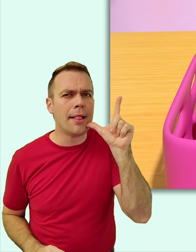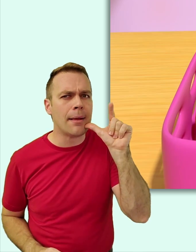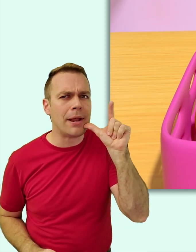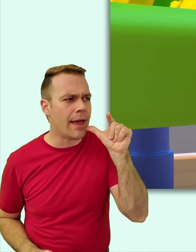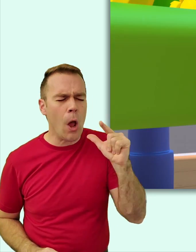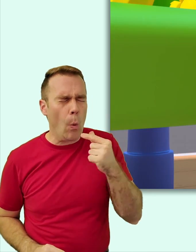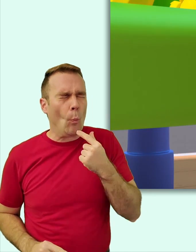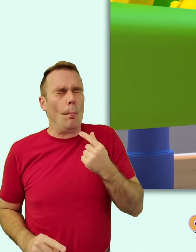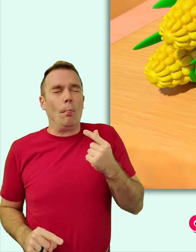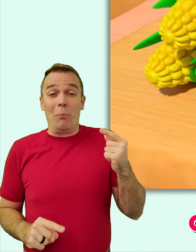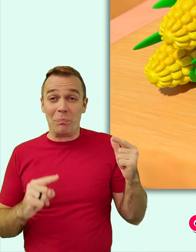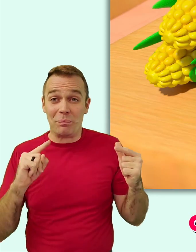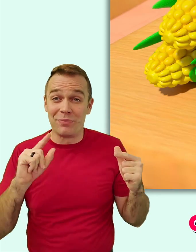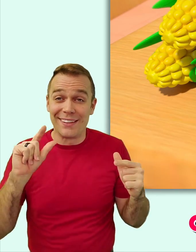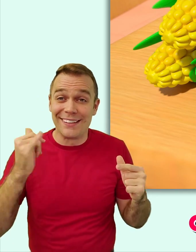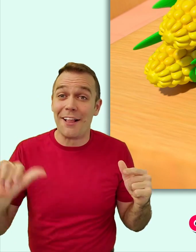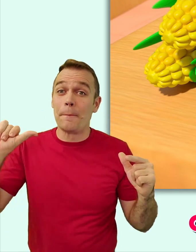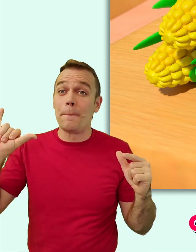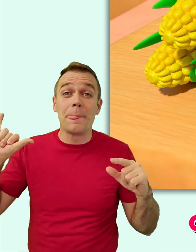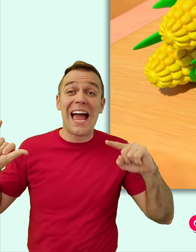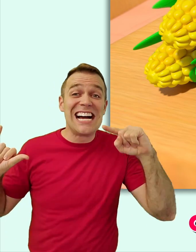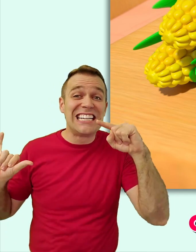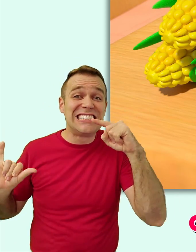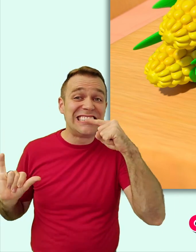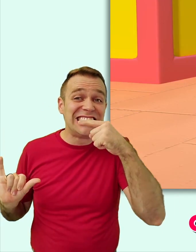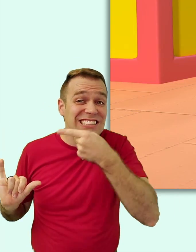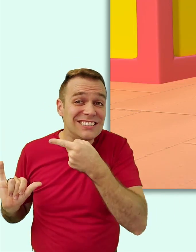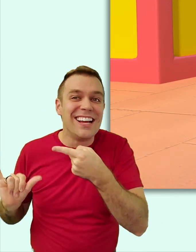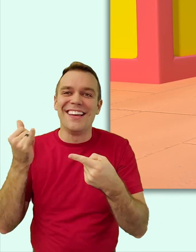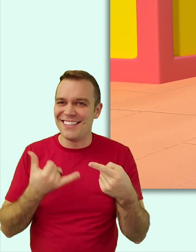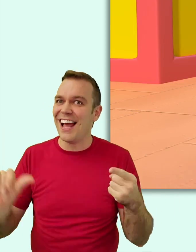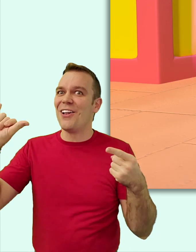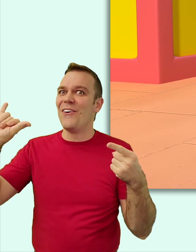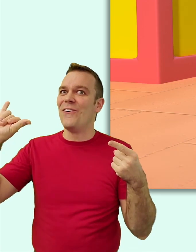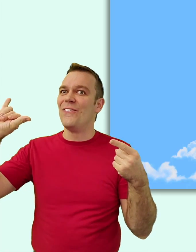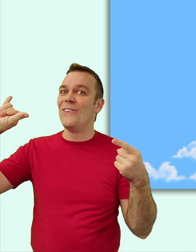sour lemons are yellow. Corn on the cob is yellow.